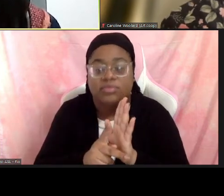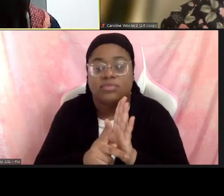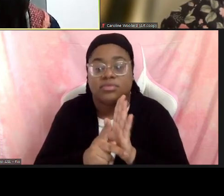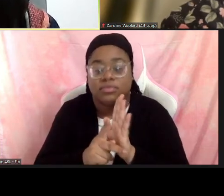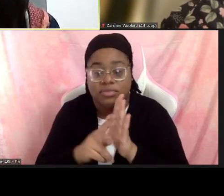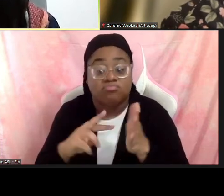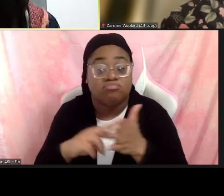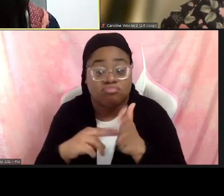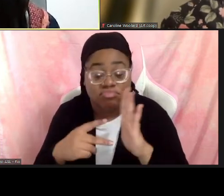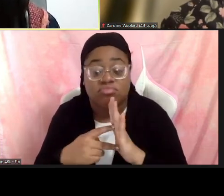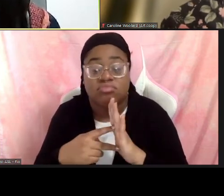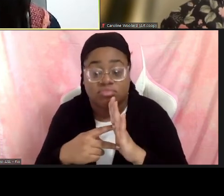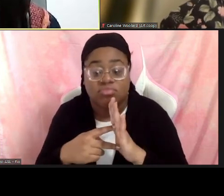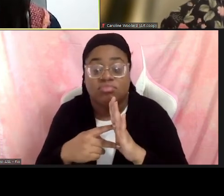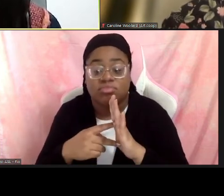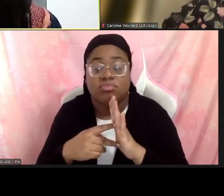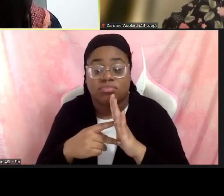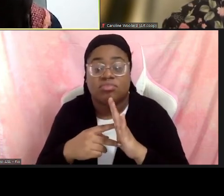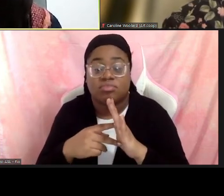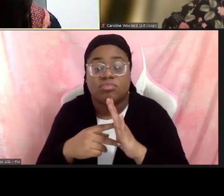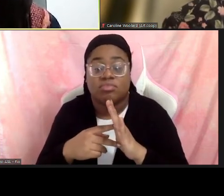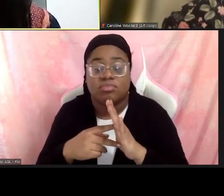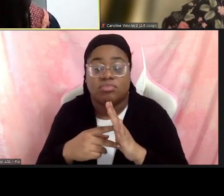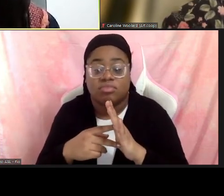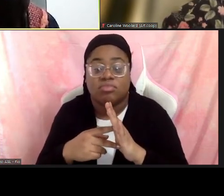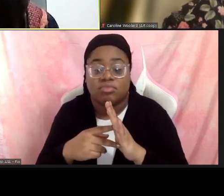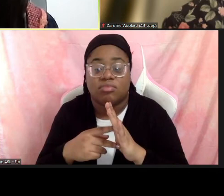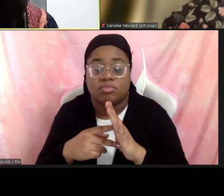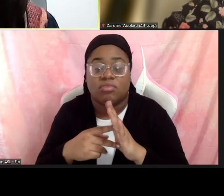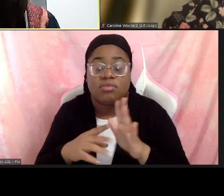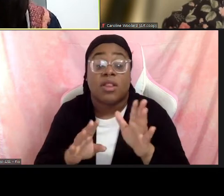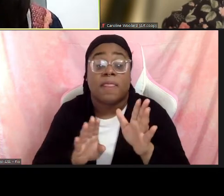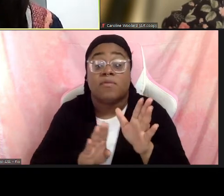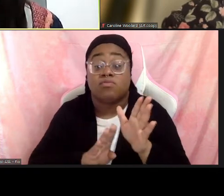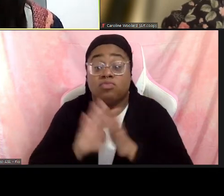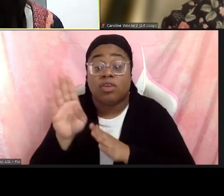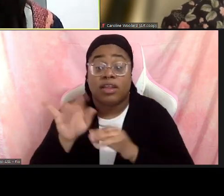objectives when the Mondragon Cooperative System was created.